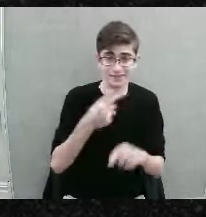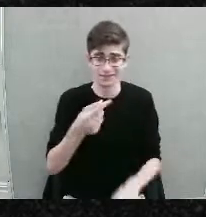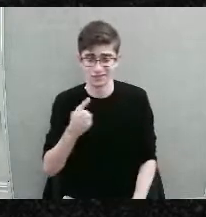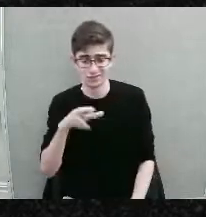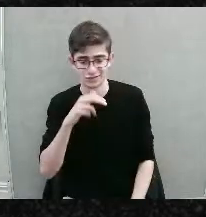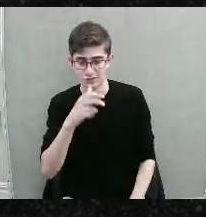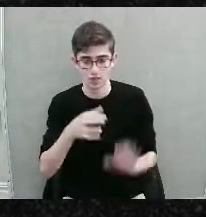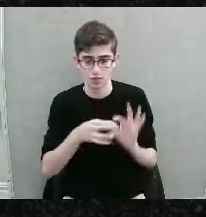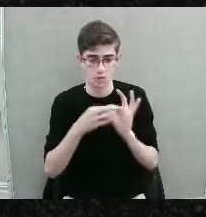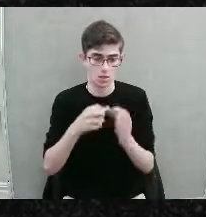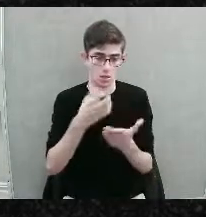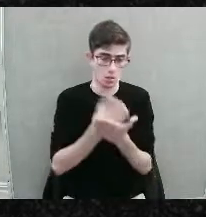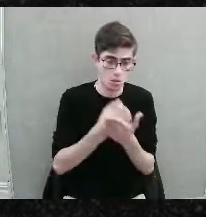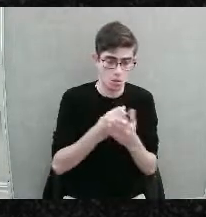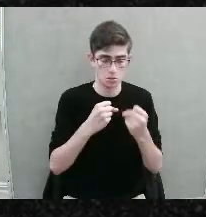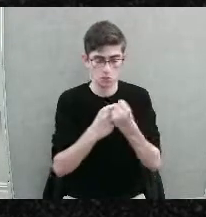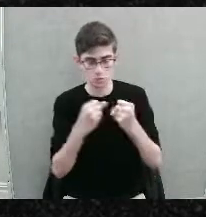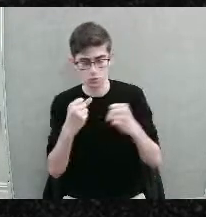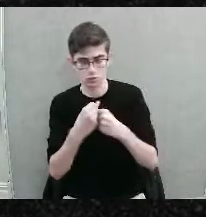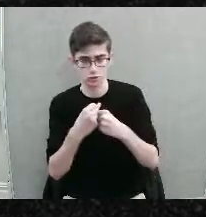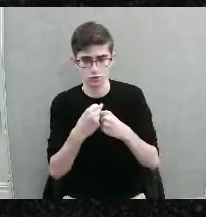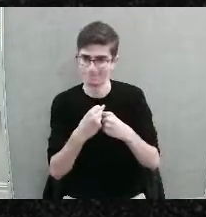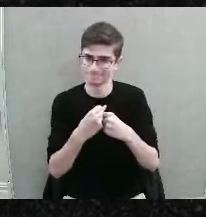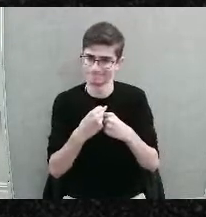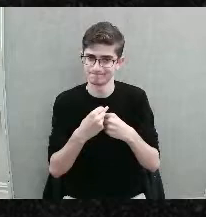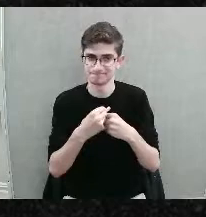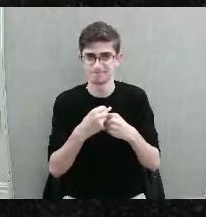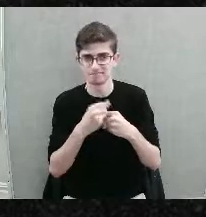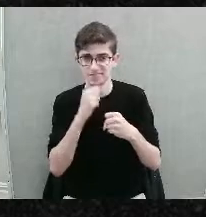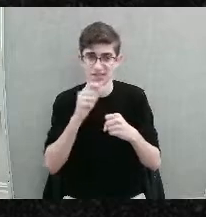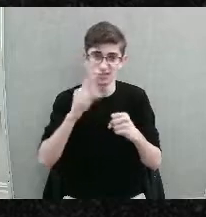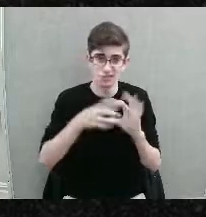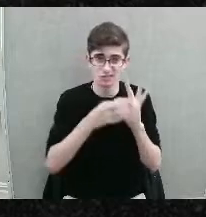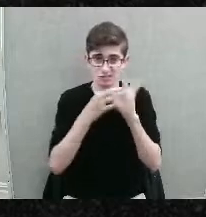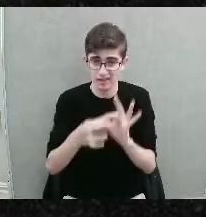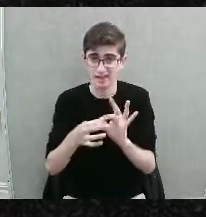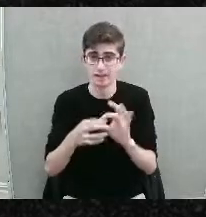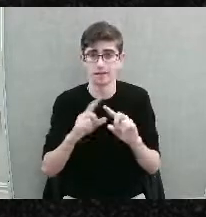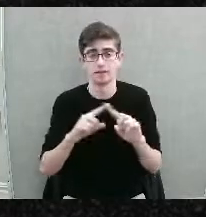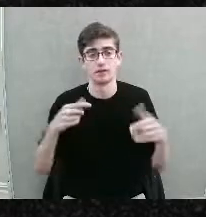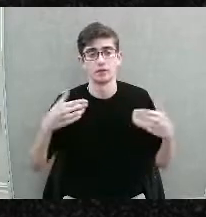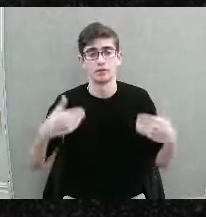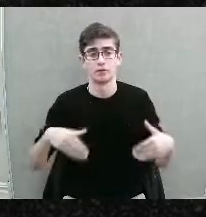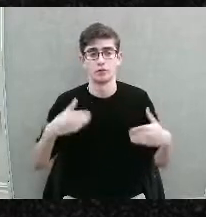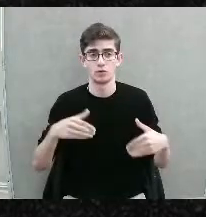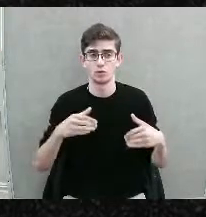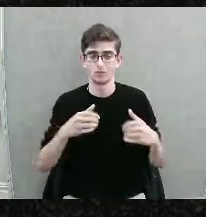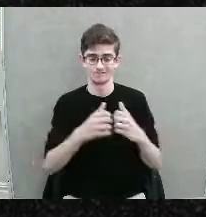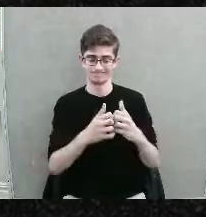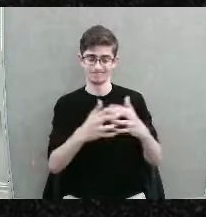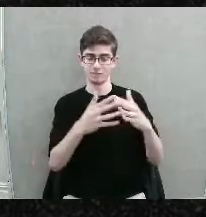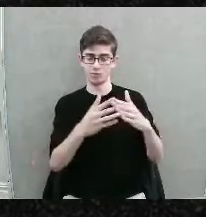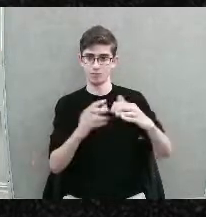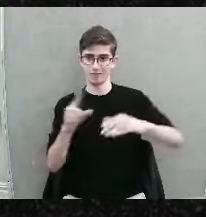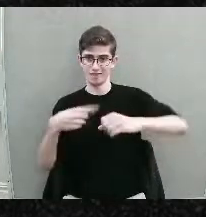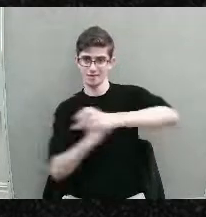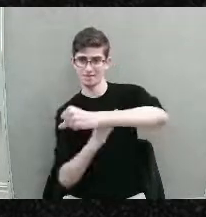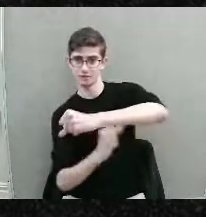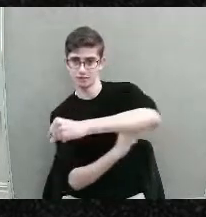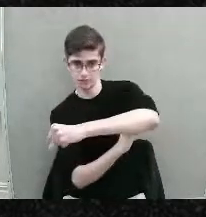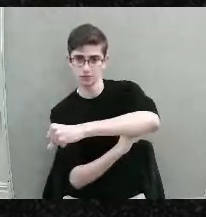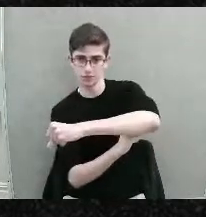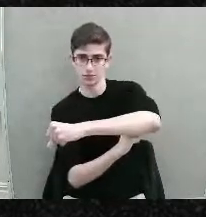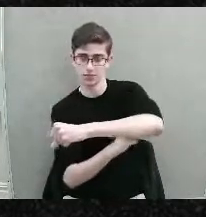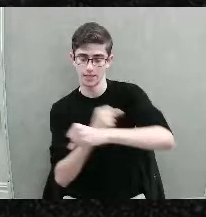epiphenomenal or superstructural to economic practices and material relations, but are themselves formative of broader social